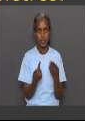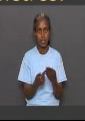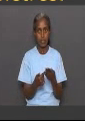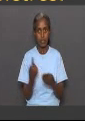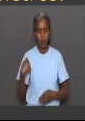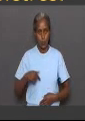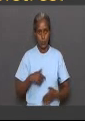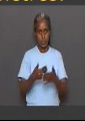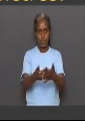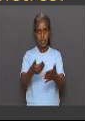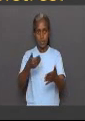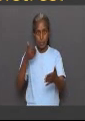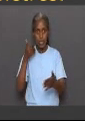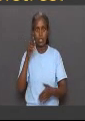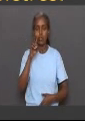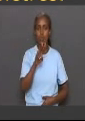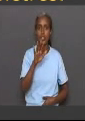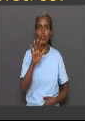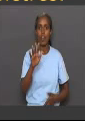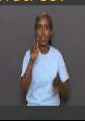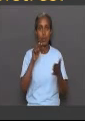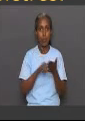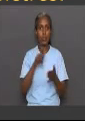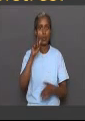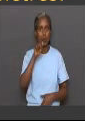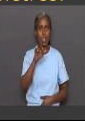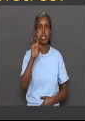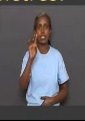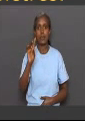Then we subtract